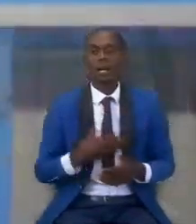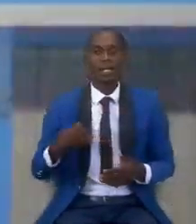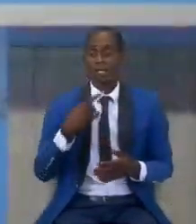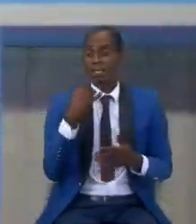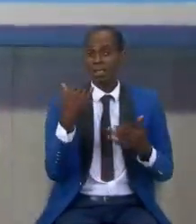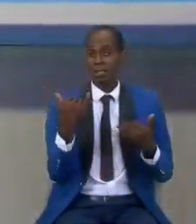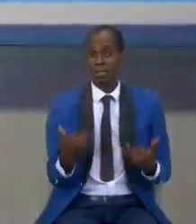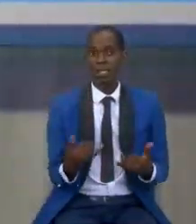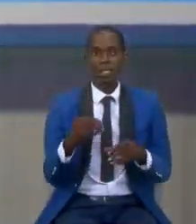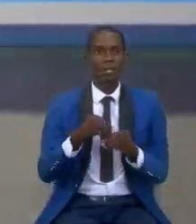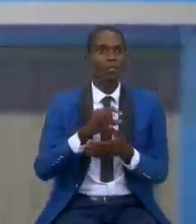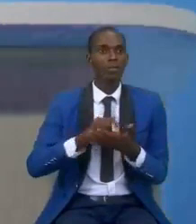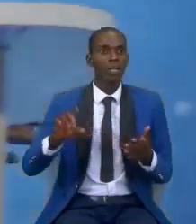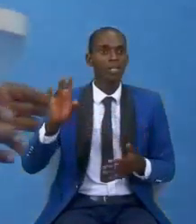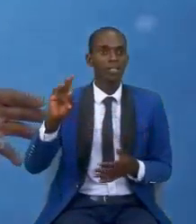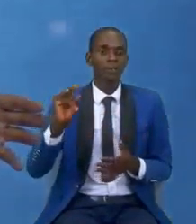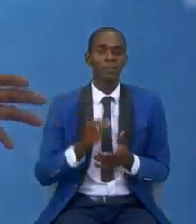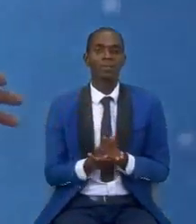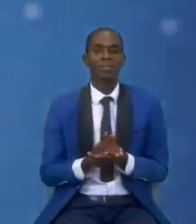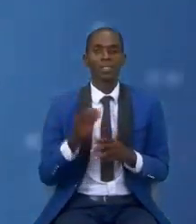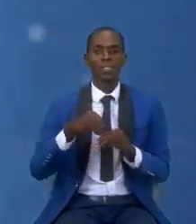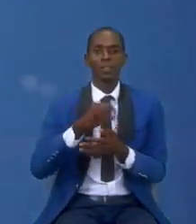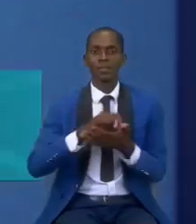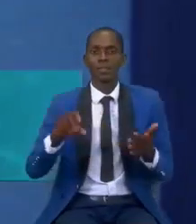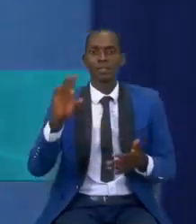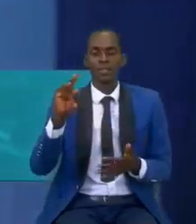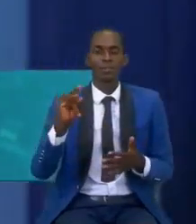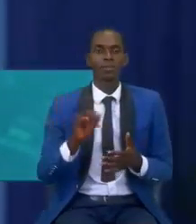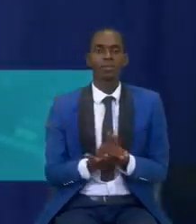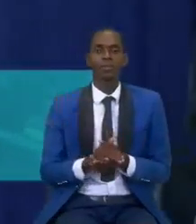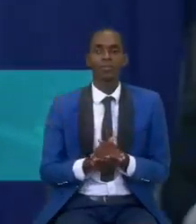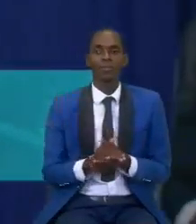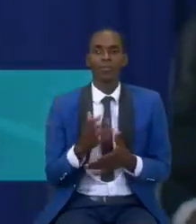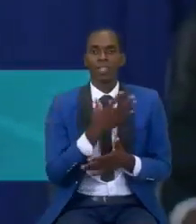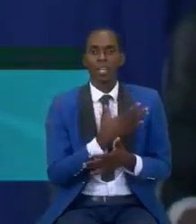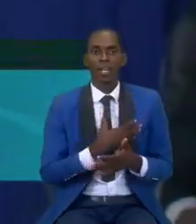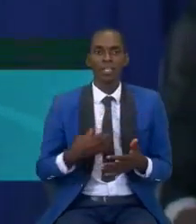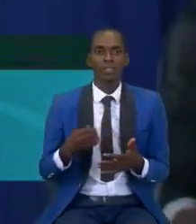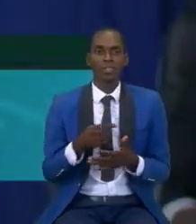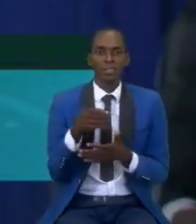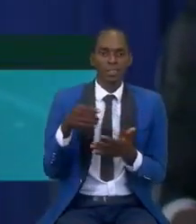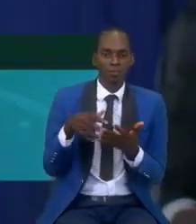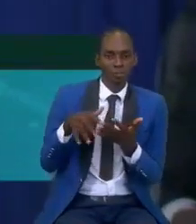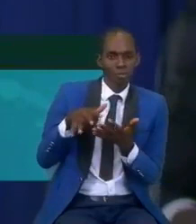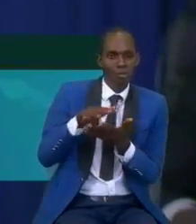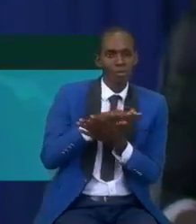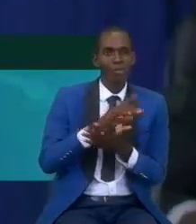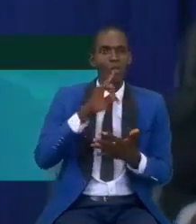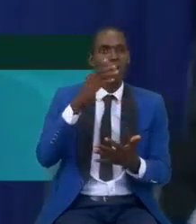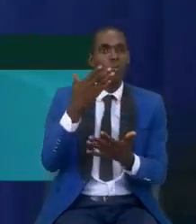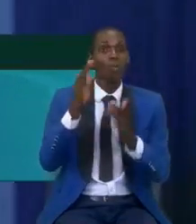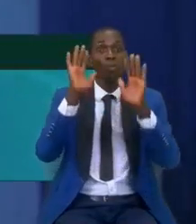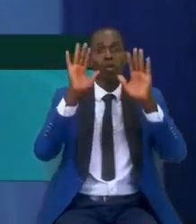verse 17, and these signs shall follow them that believe. Do you understand